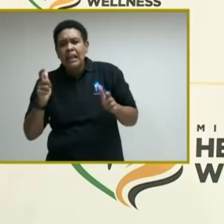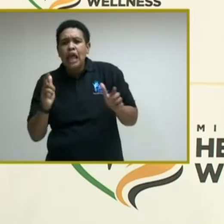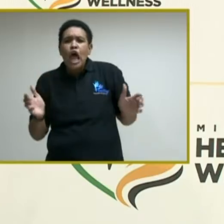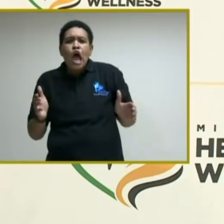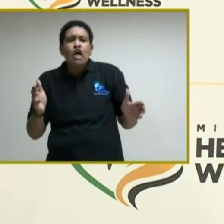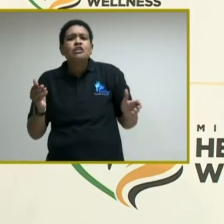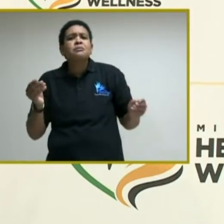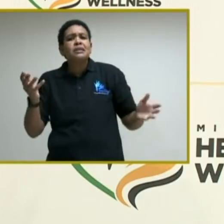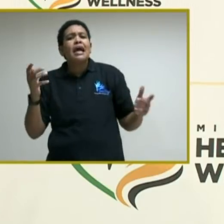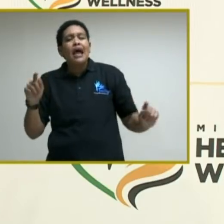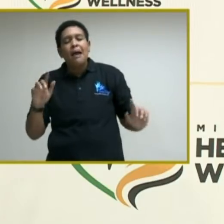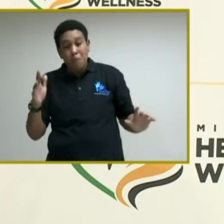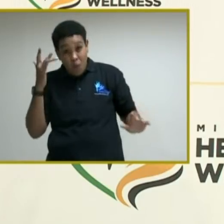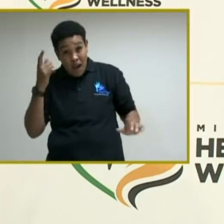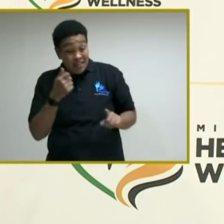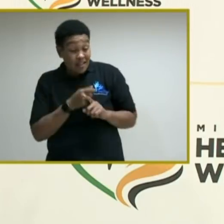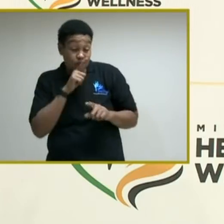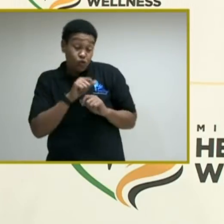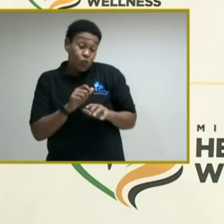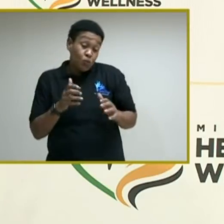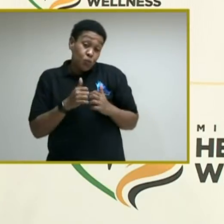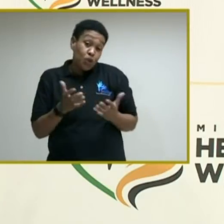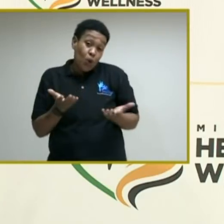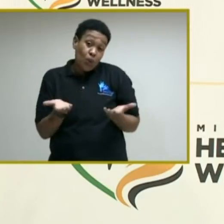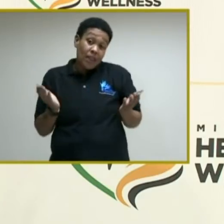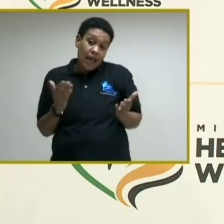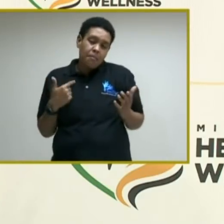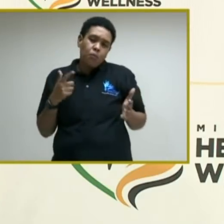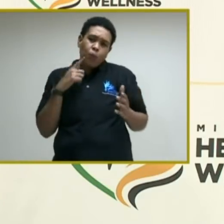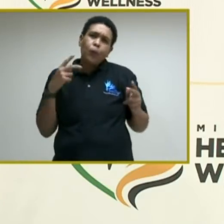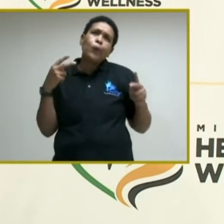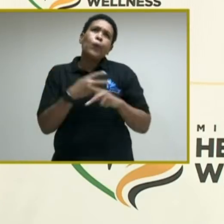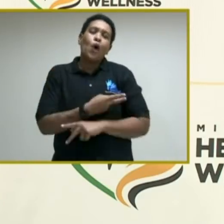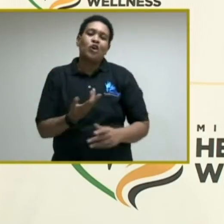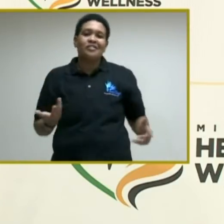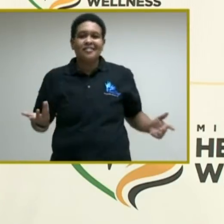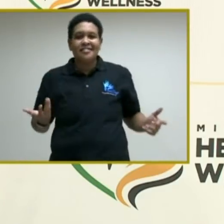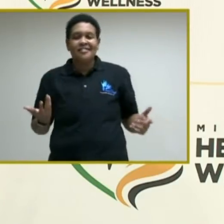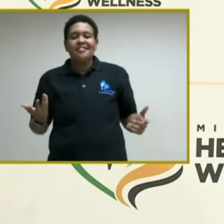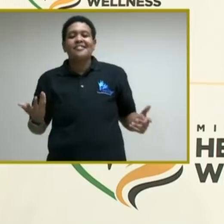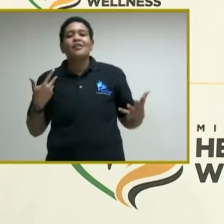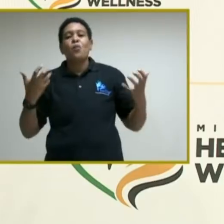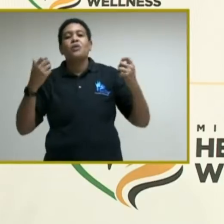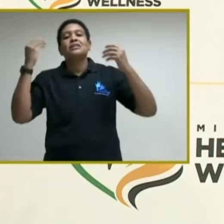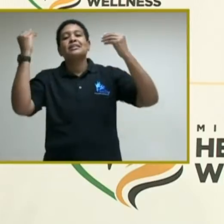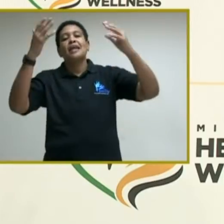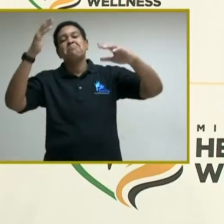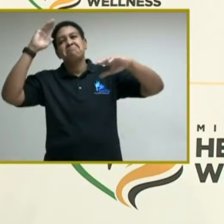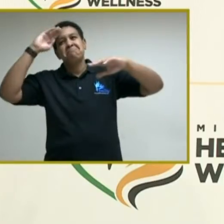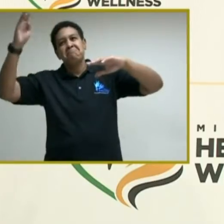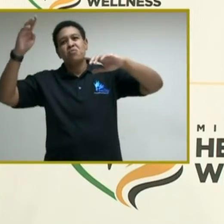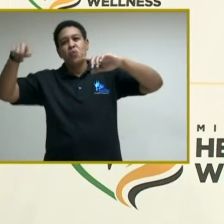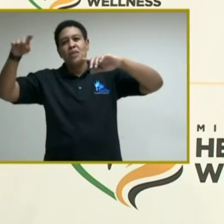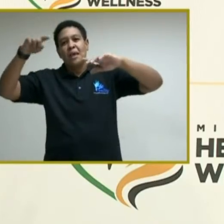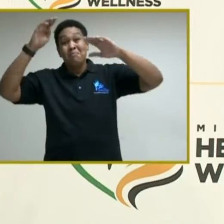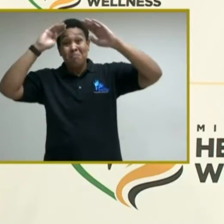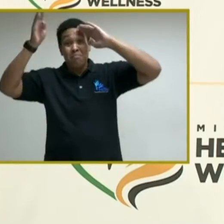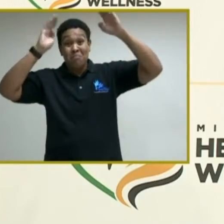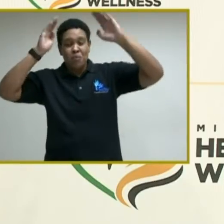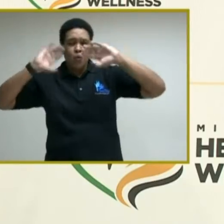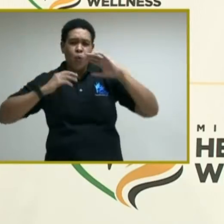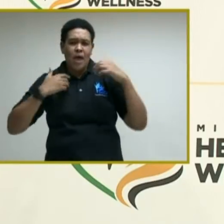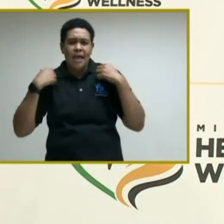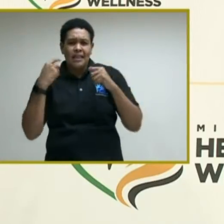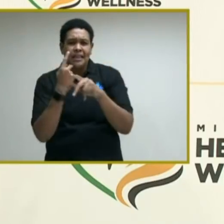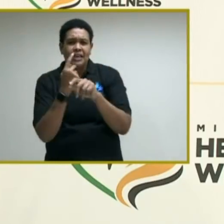encouragement. Because the truth is, without them, we would be a lot worse off. So I want to just say big up to them, big up to our healthcare staff,